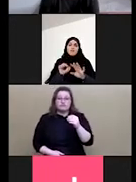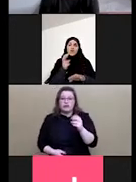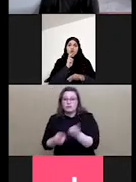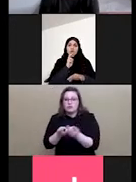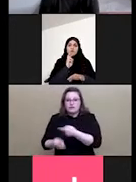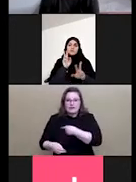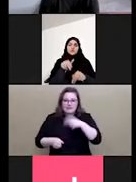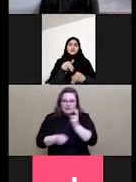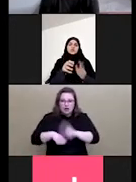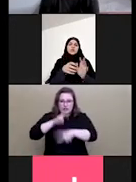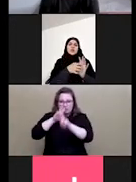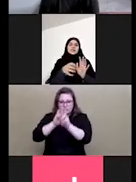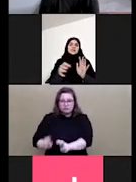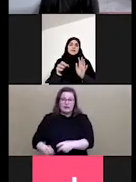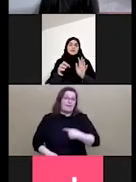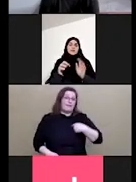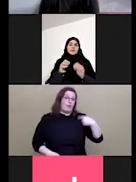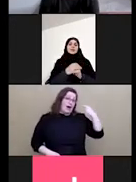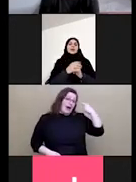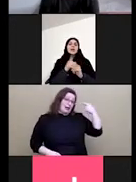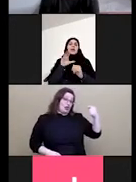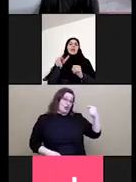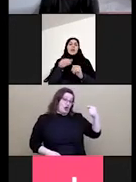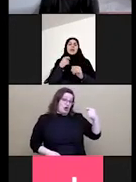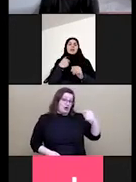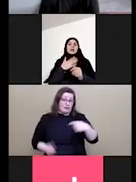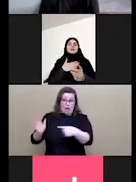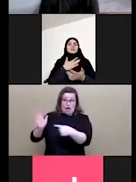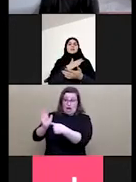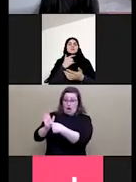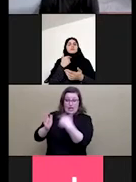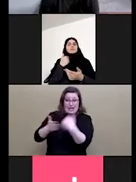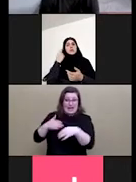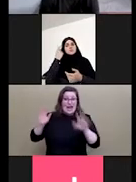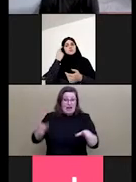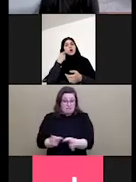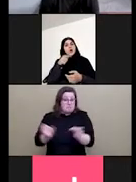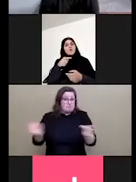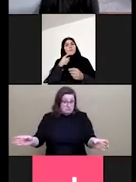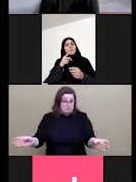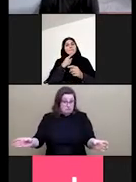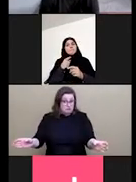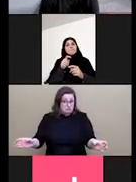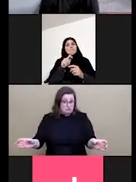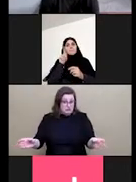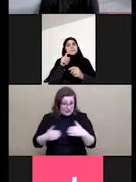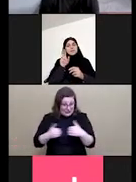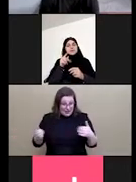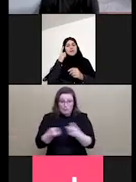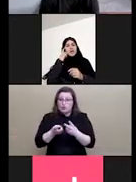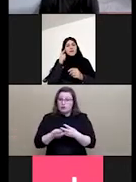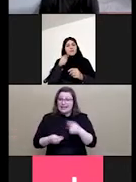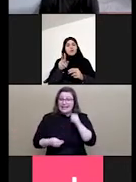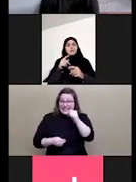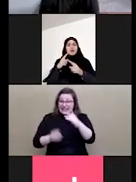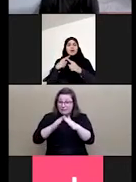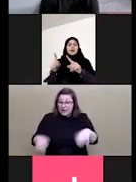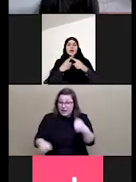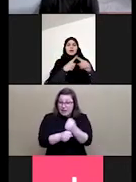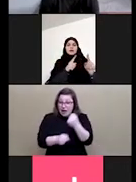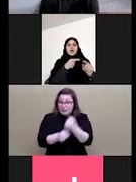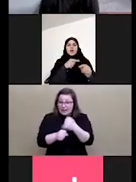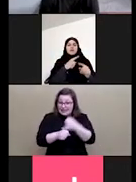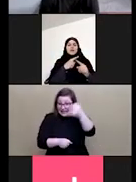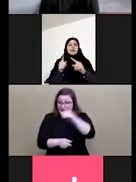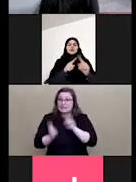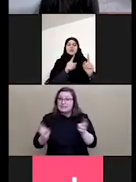issue, assuming that if the legislation already makes division, whether there is such division in different peace building initiatives. And